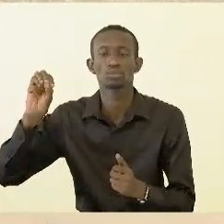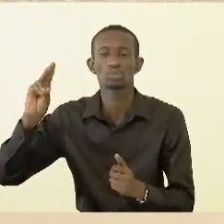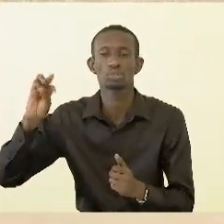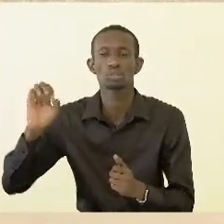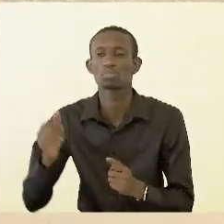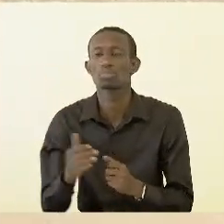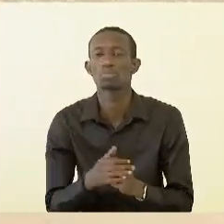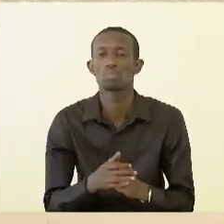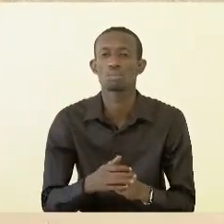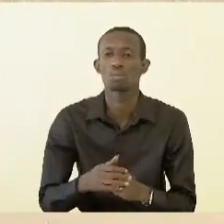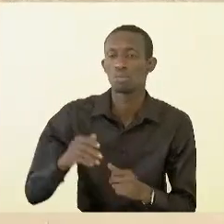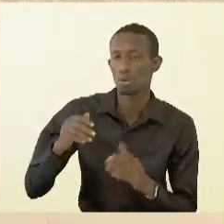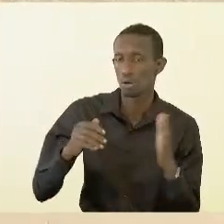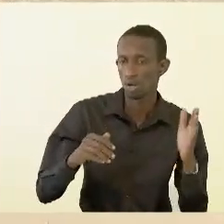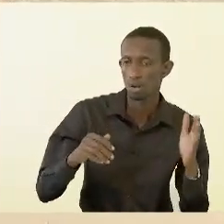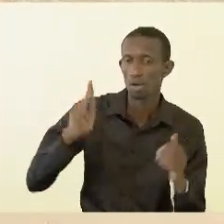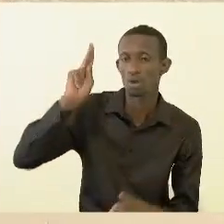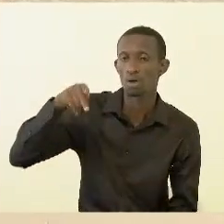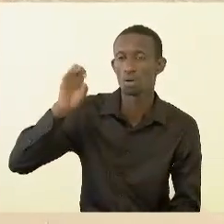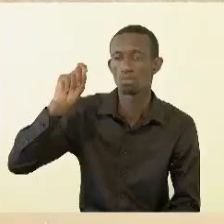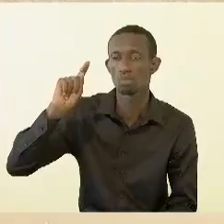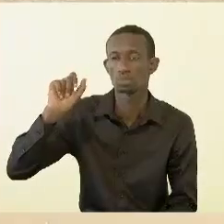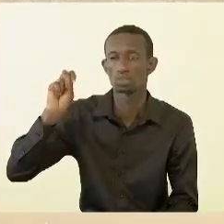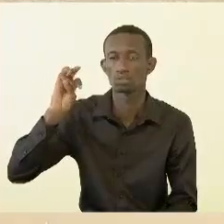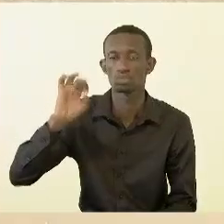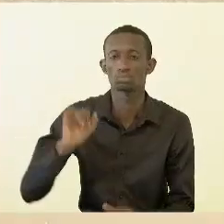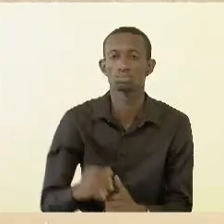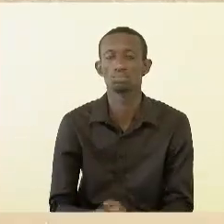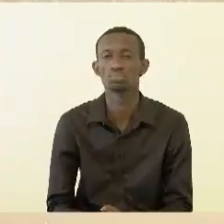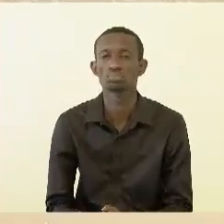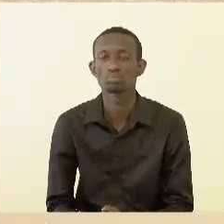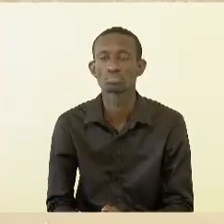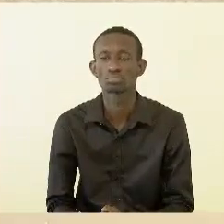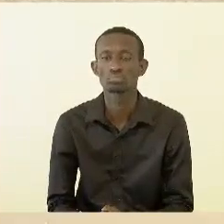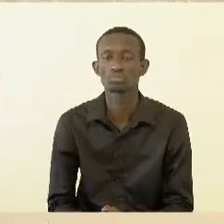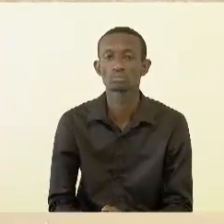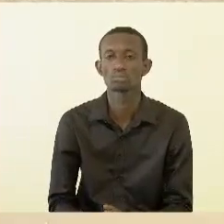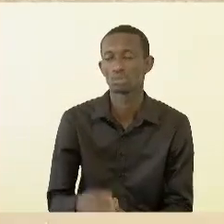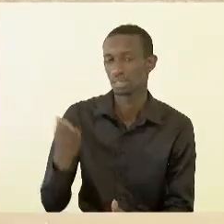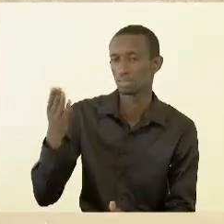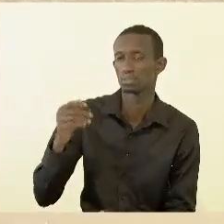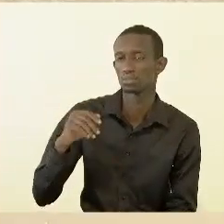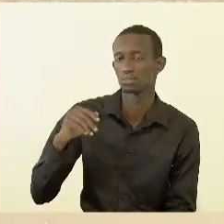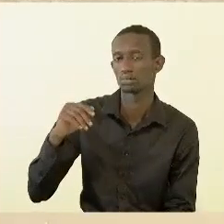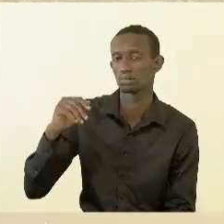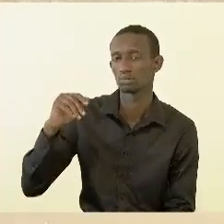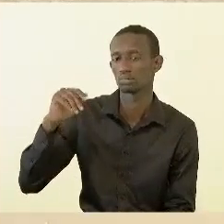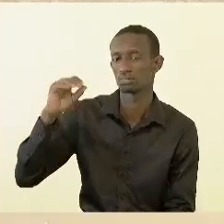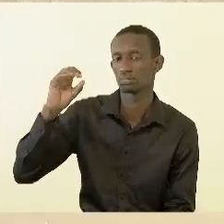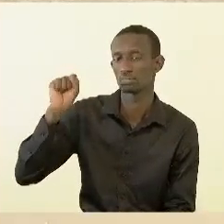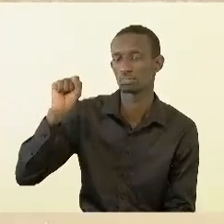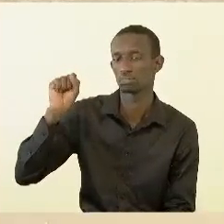potassium chloride. So any salt of the group 1 metals can be used. This is sodium chloride over here, which I'm